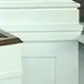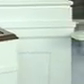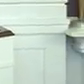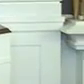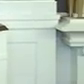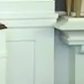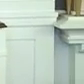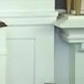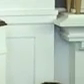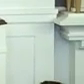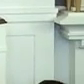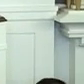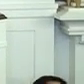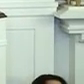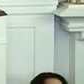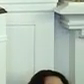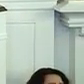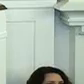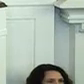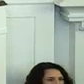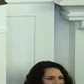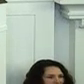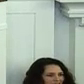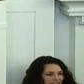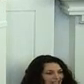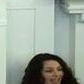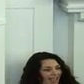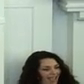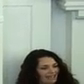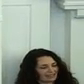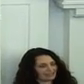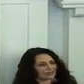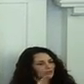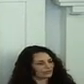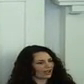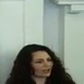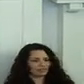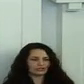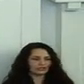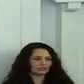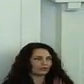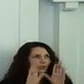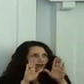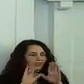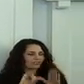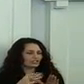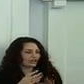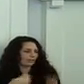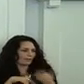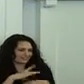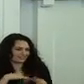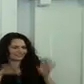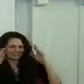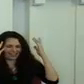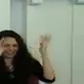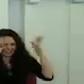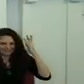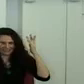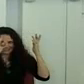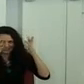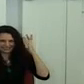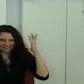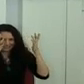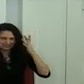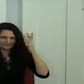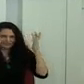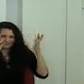that Reverend Calkins and his wife are just doing such a wonderful job amongst us as queer folk.